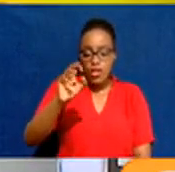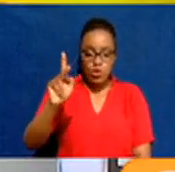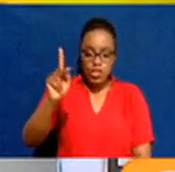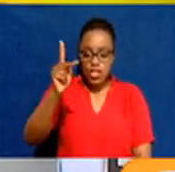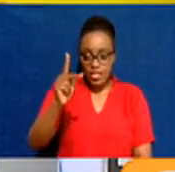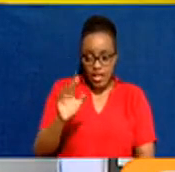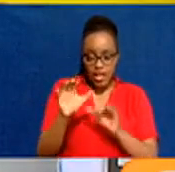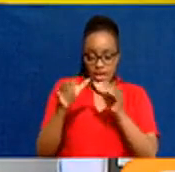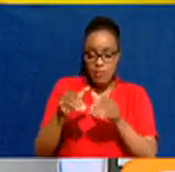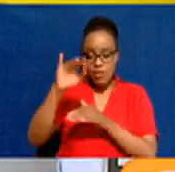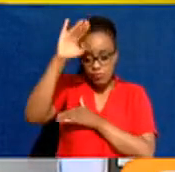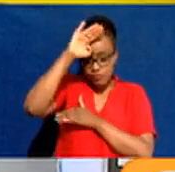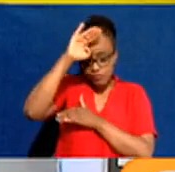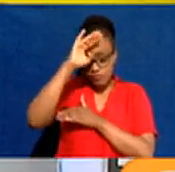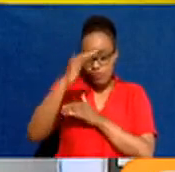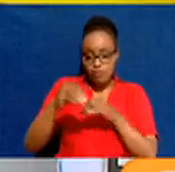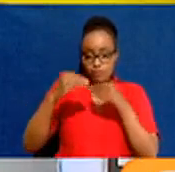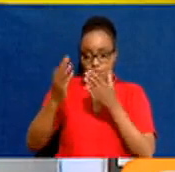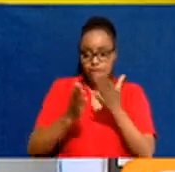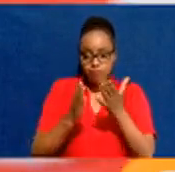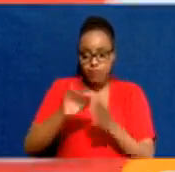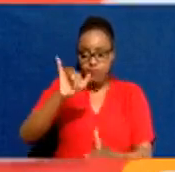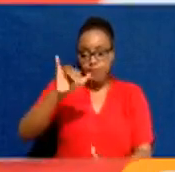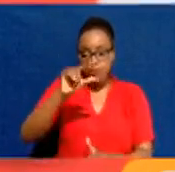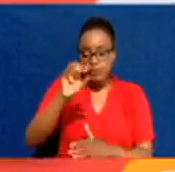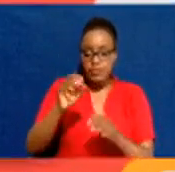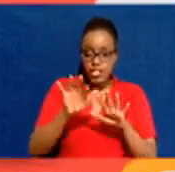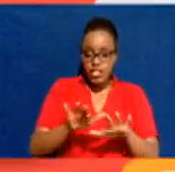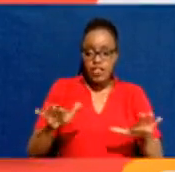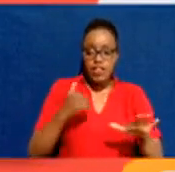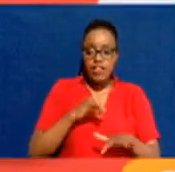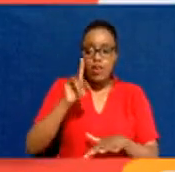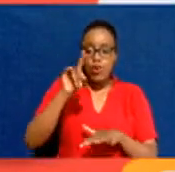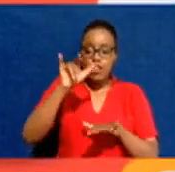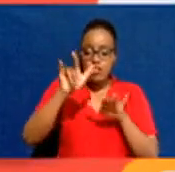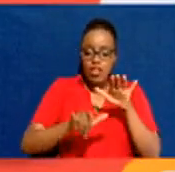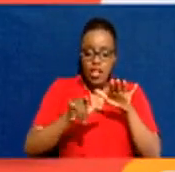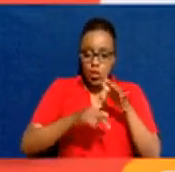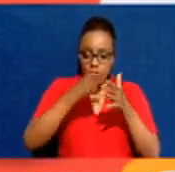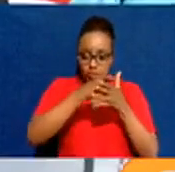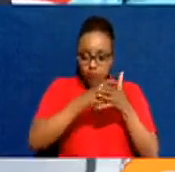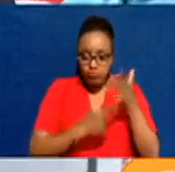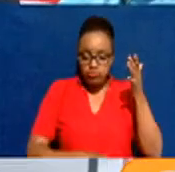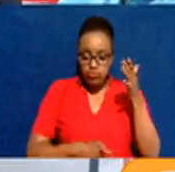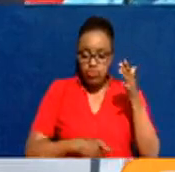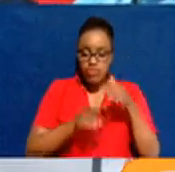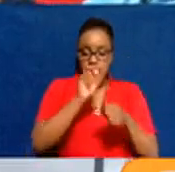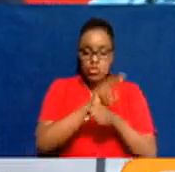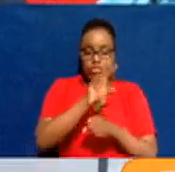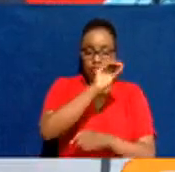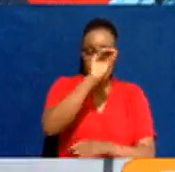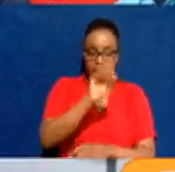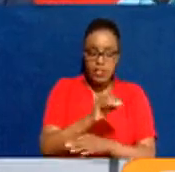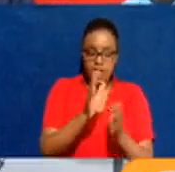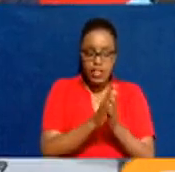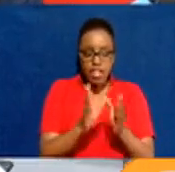to provide taxi hailing services in the country. YEGO comes into the market having one of the lowest commissions in the sector at 12% and